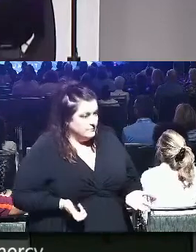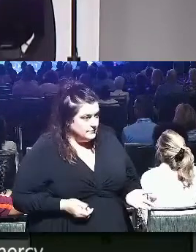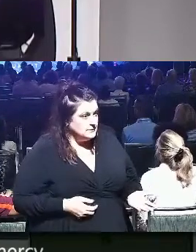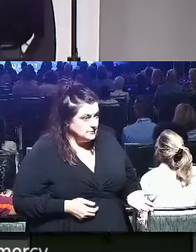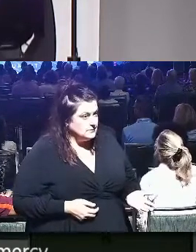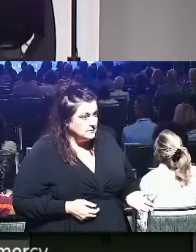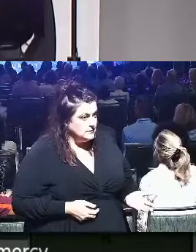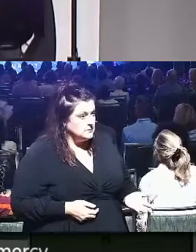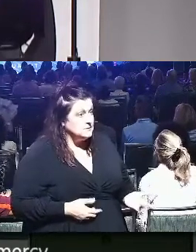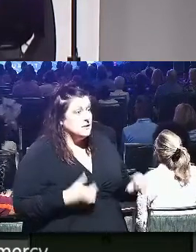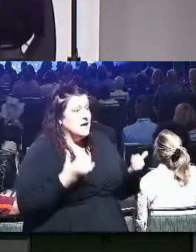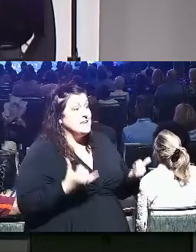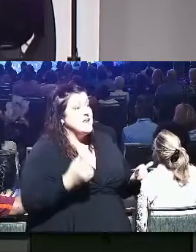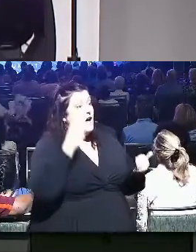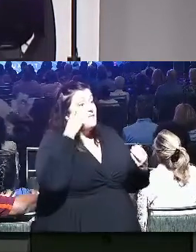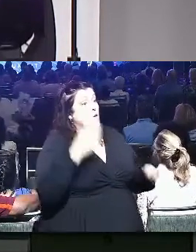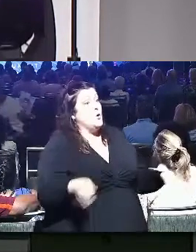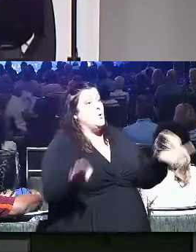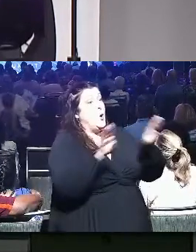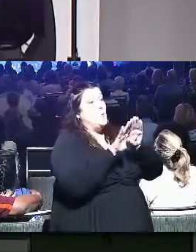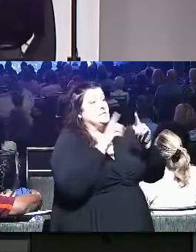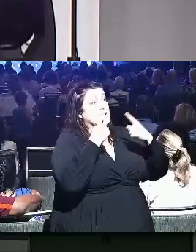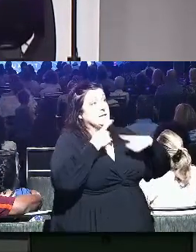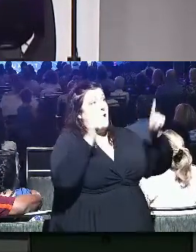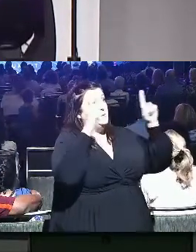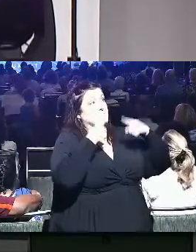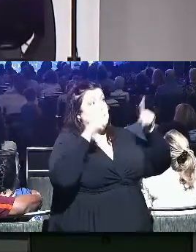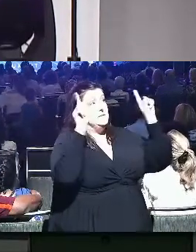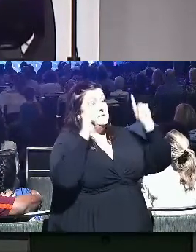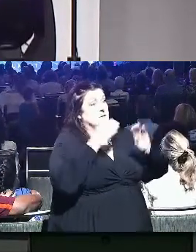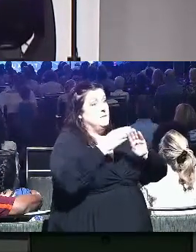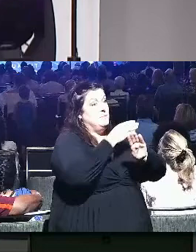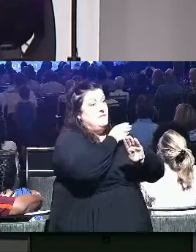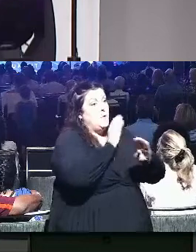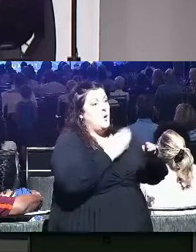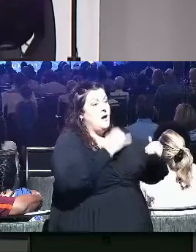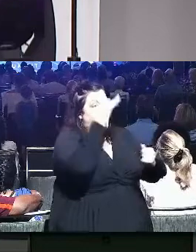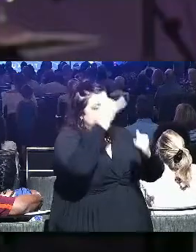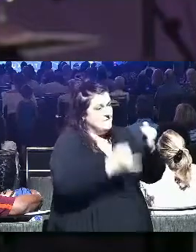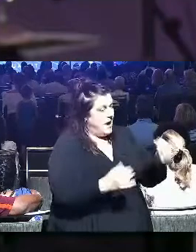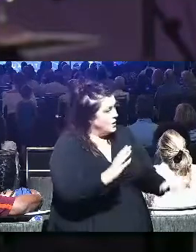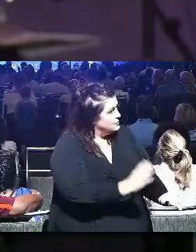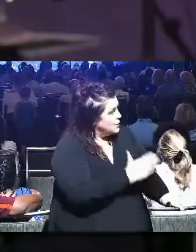Now for some closing announcements before our final